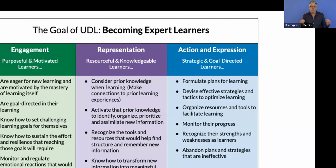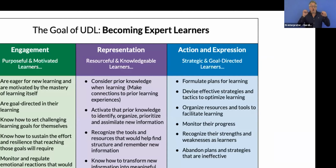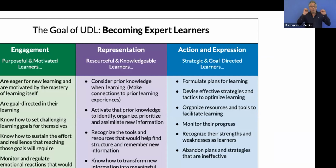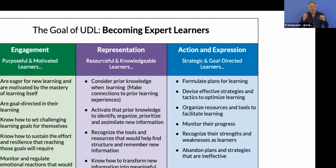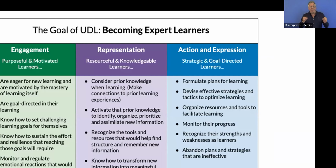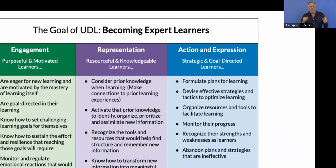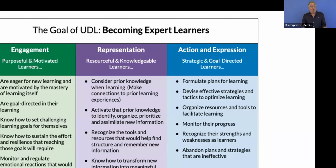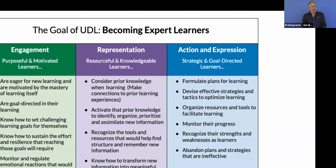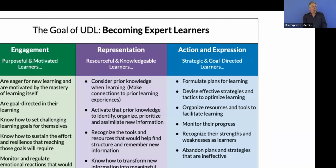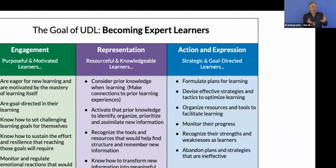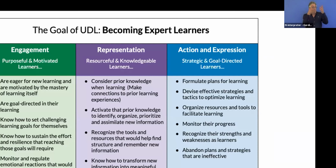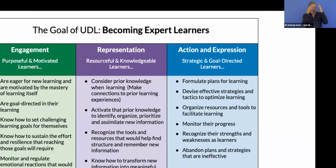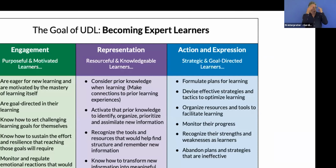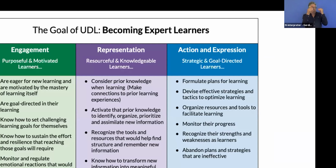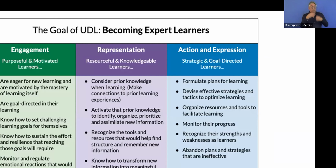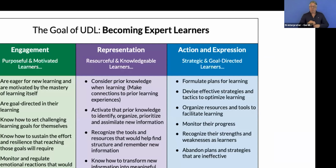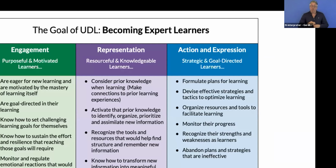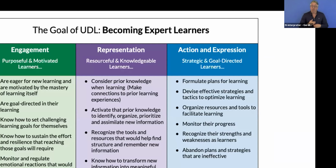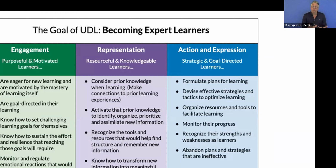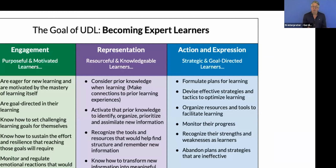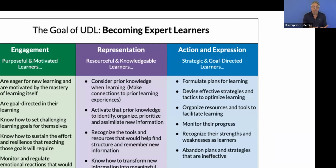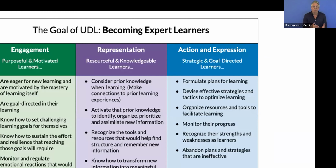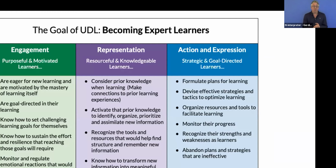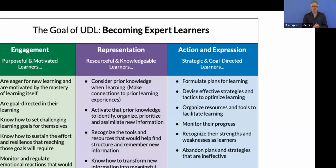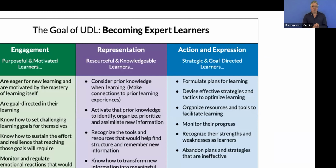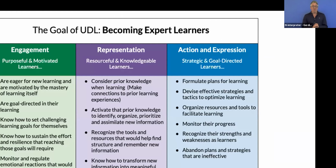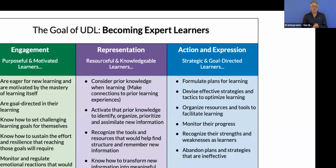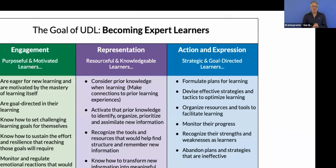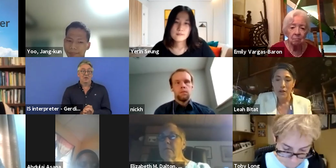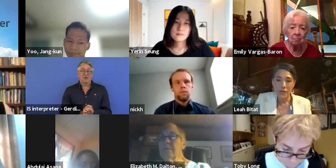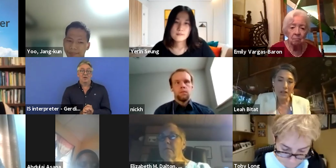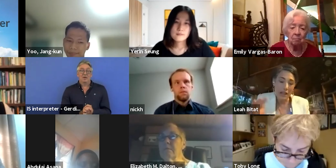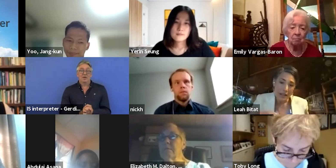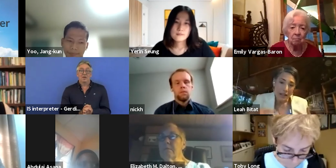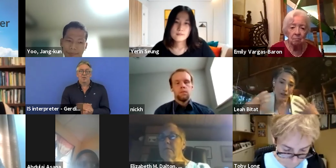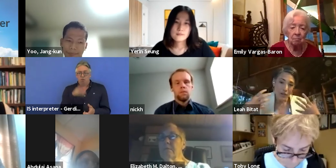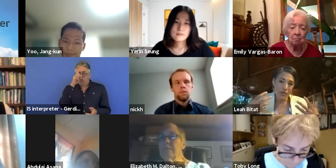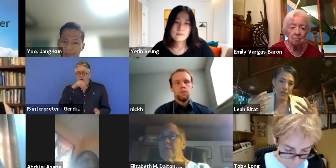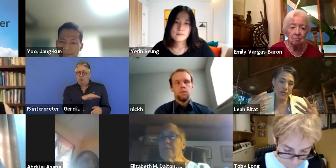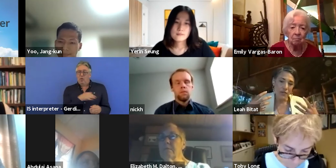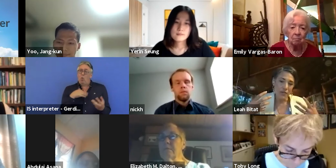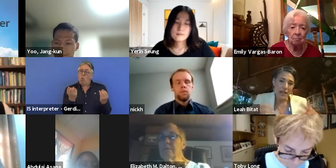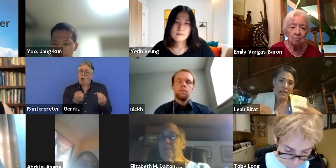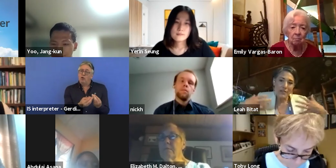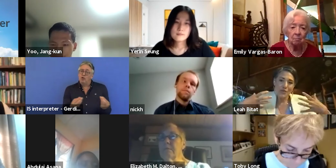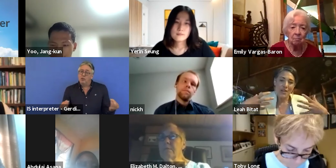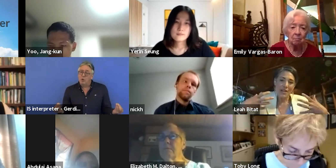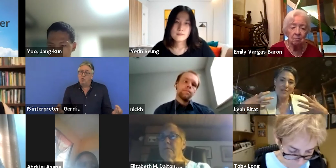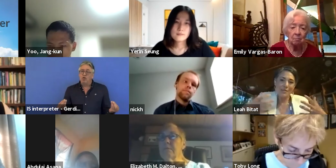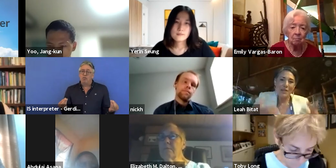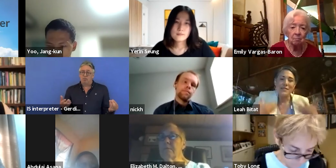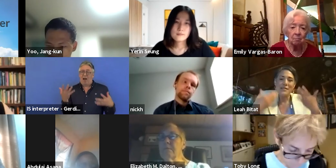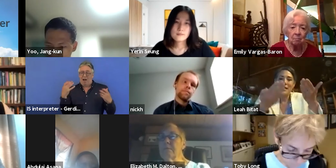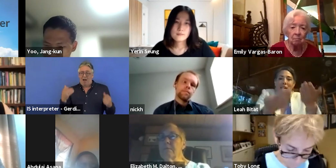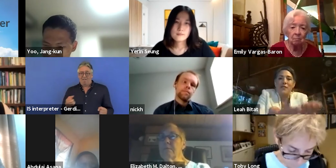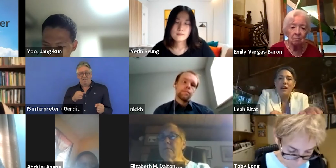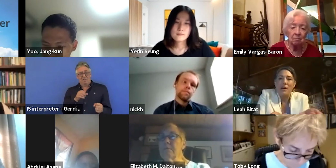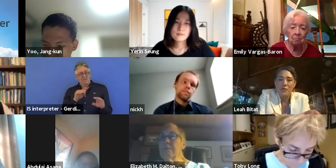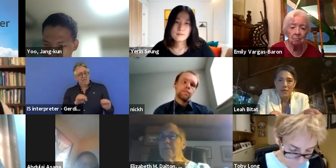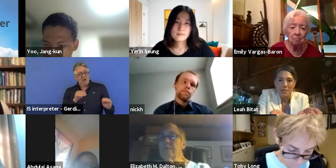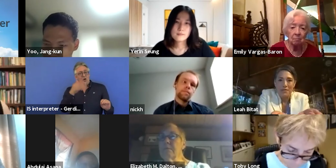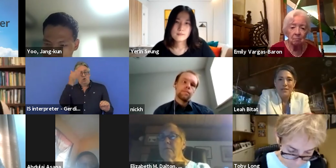their classrooms, can be strategic, goal-directed learners. So again, universal design is creating spaces that